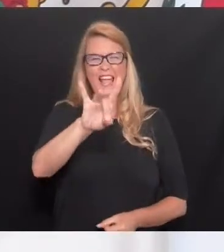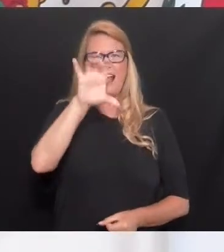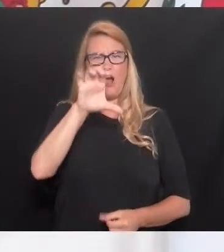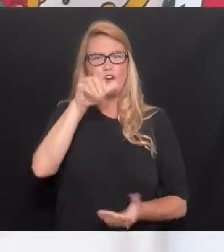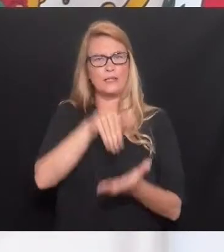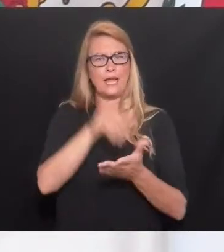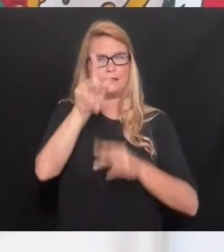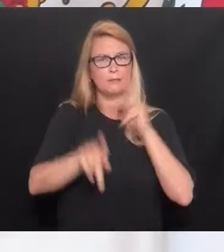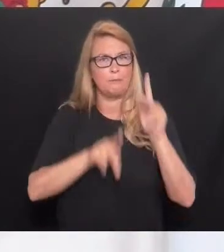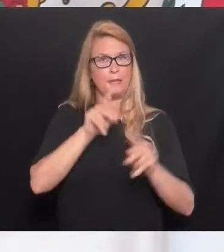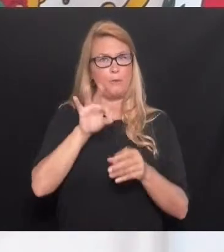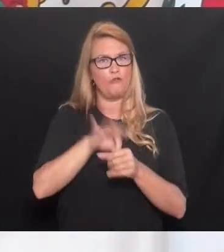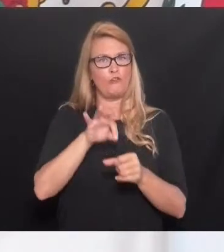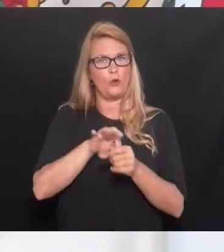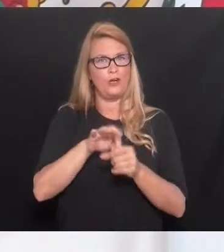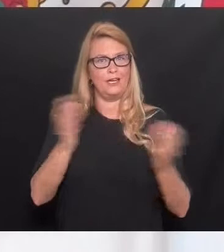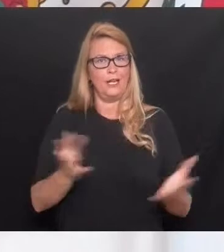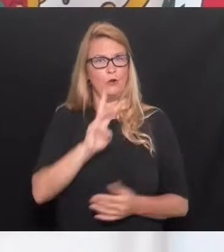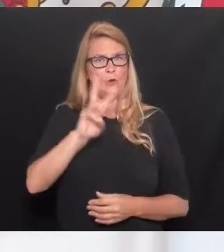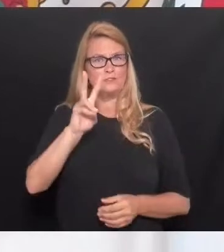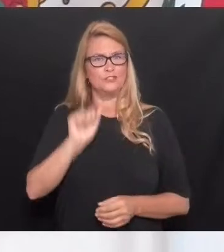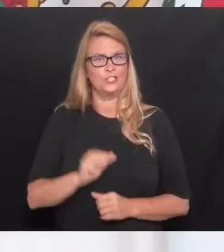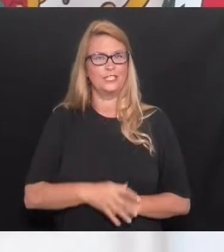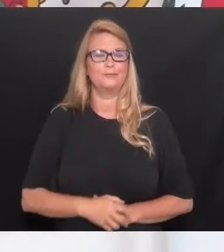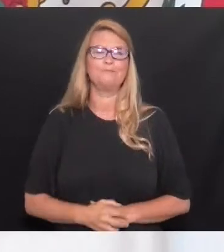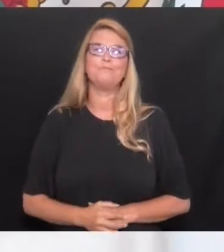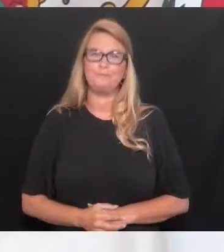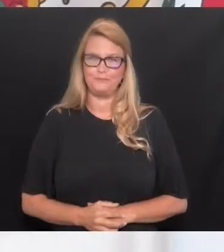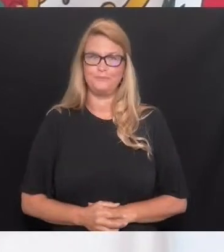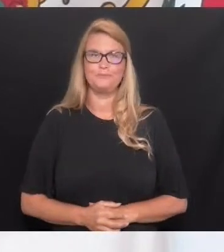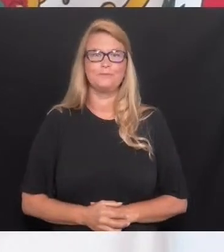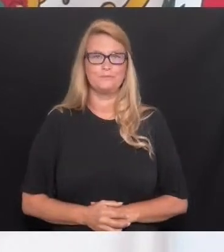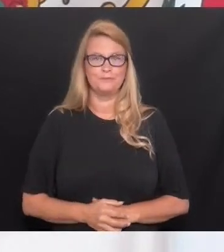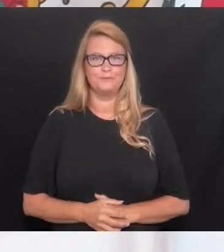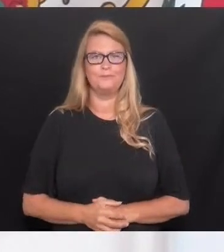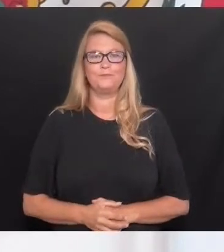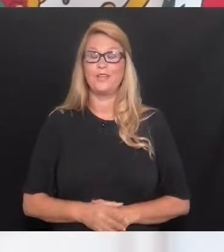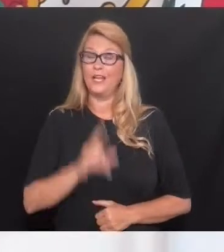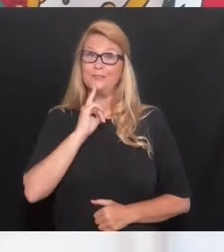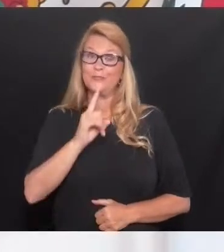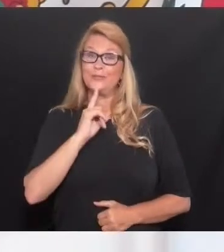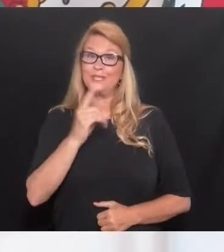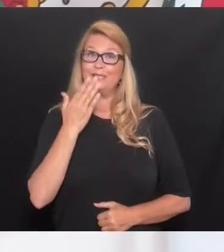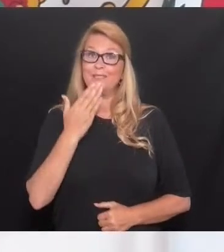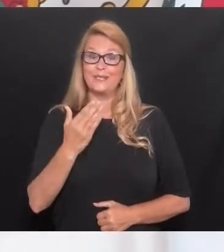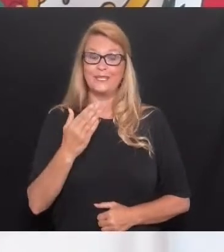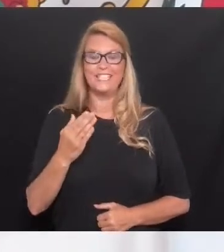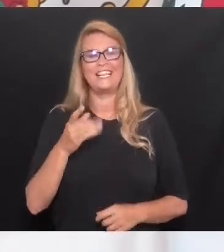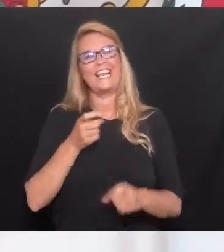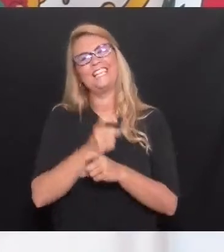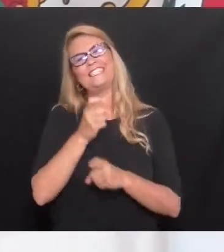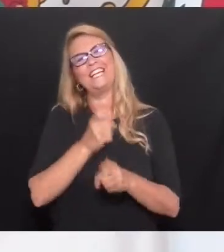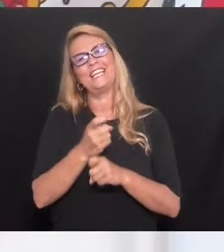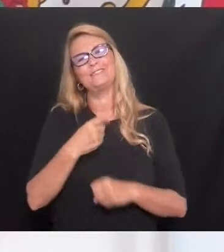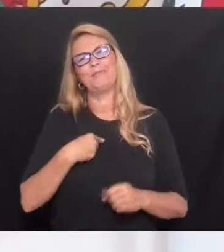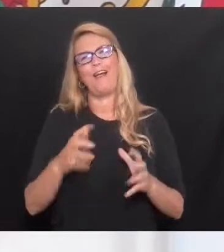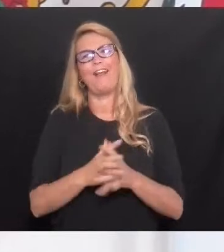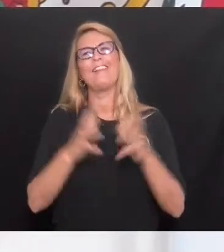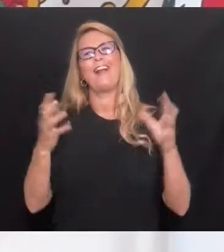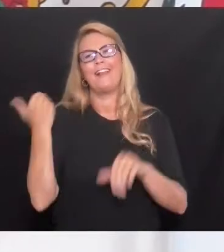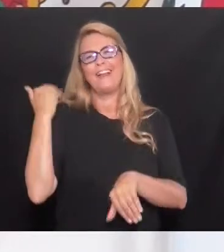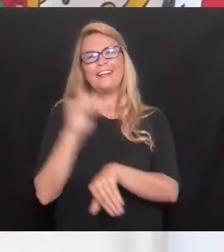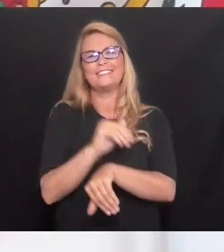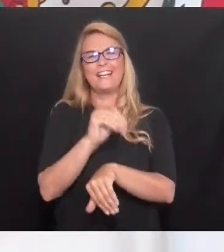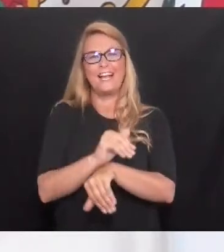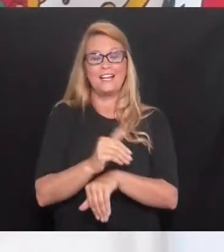800,000 voters in West Virginia, and they pulled it off absolutely miraculously. And they teased me a bunch last night and everything. You